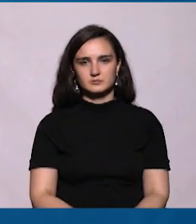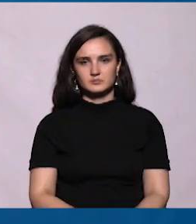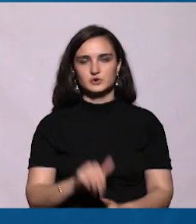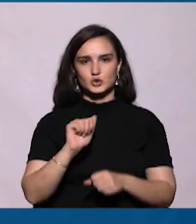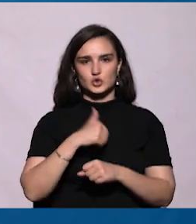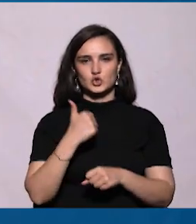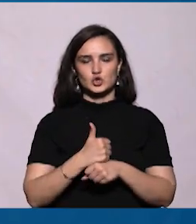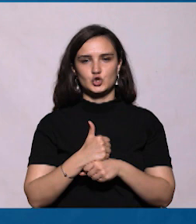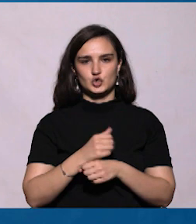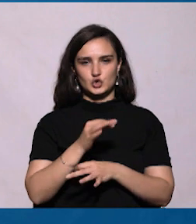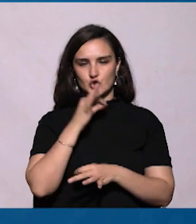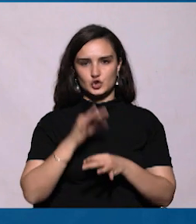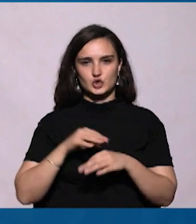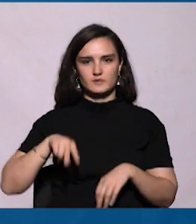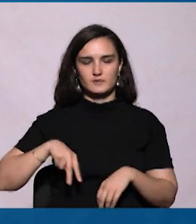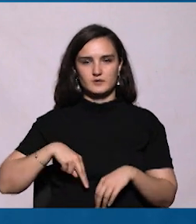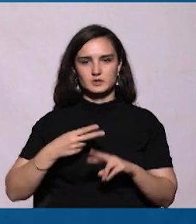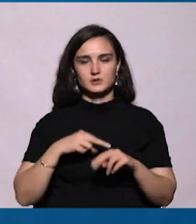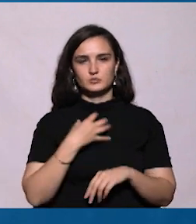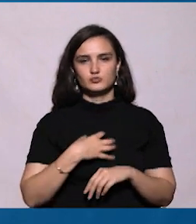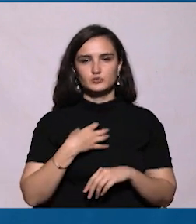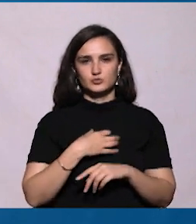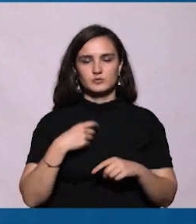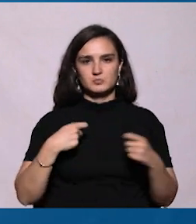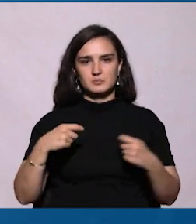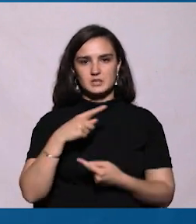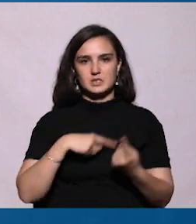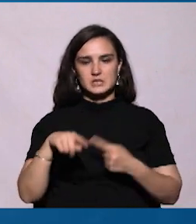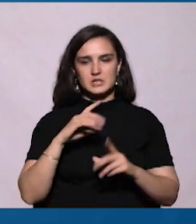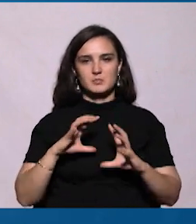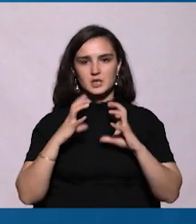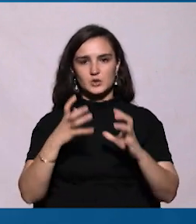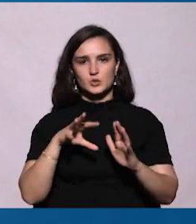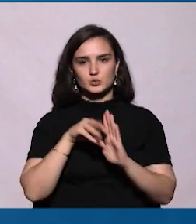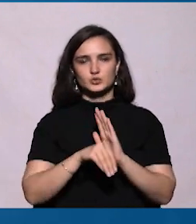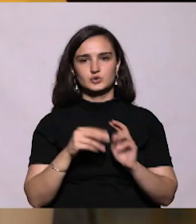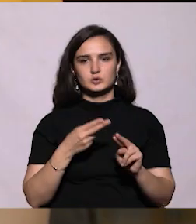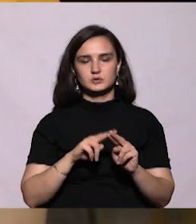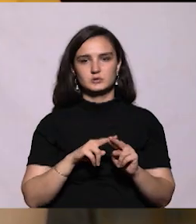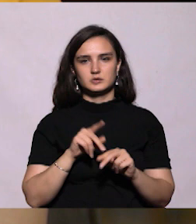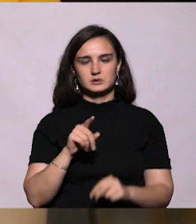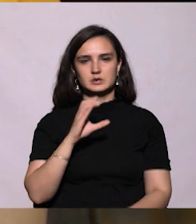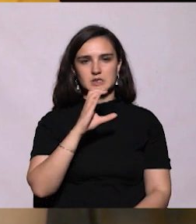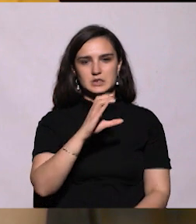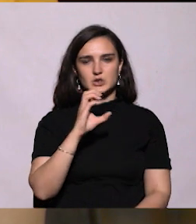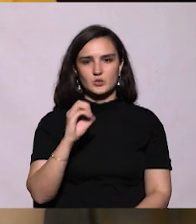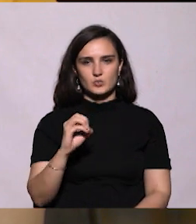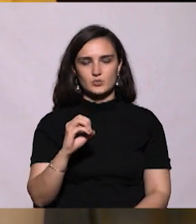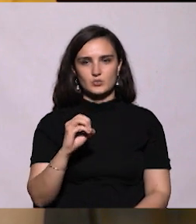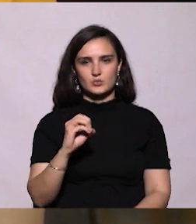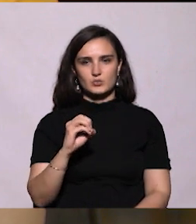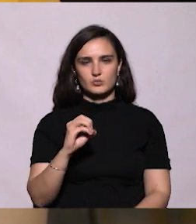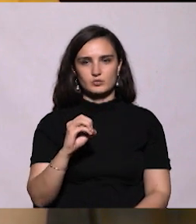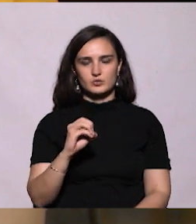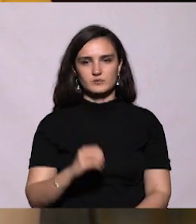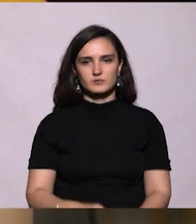Officer. This word is very important in the business world. CEO is a noun, and in Georgian